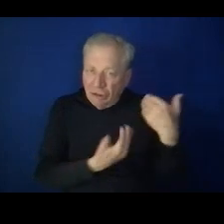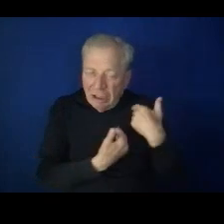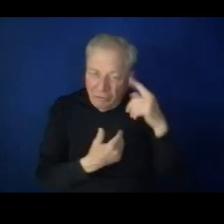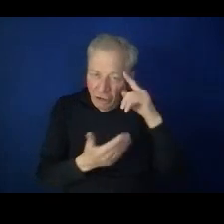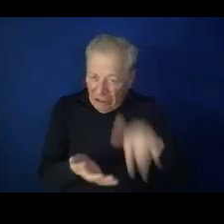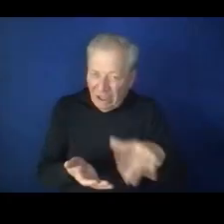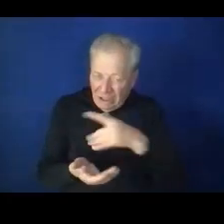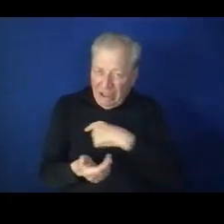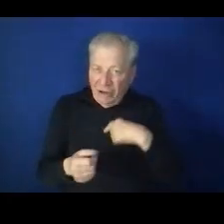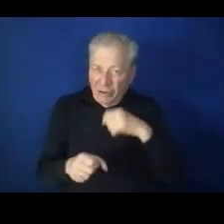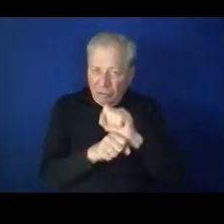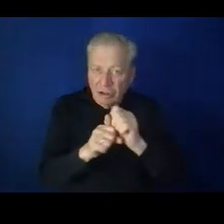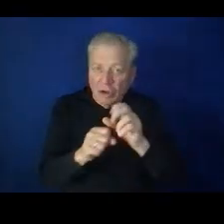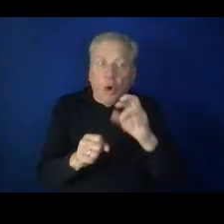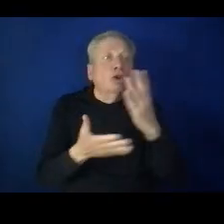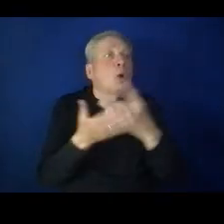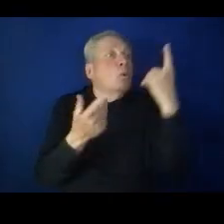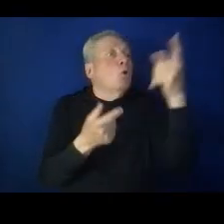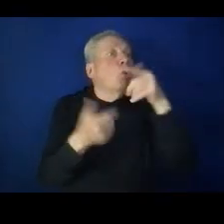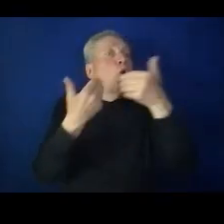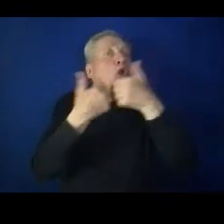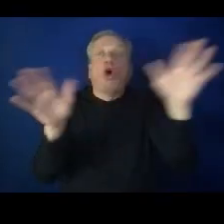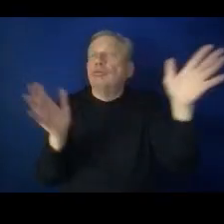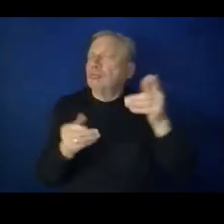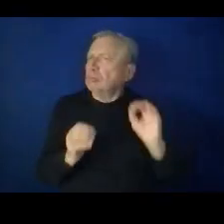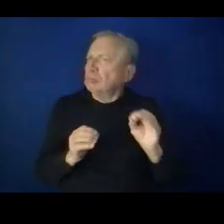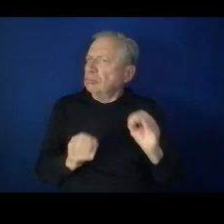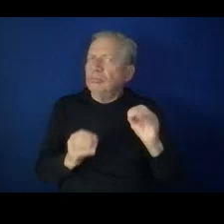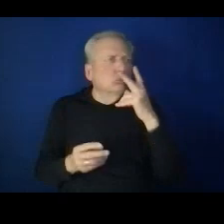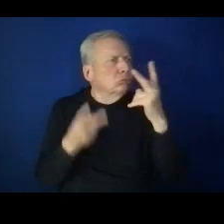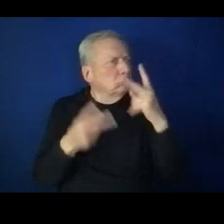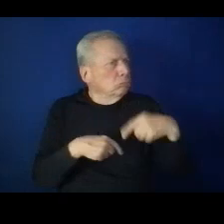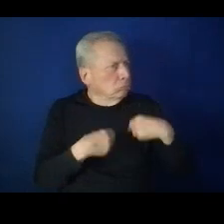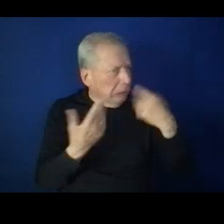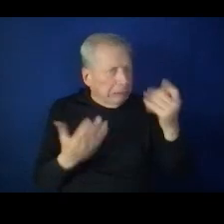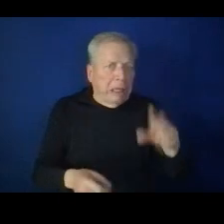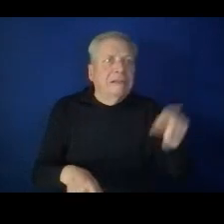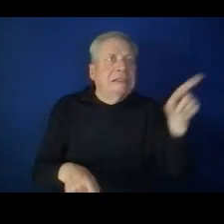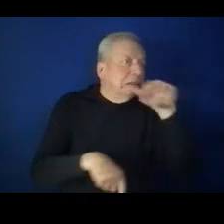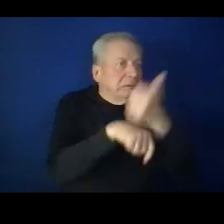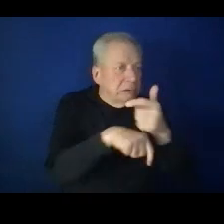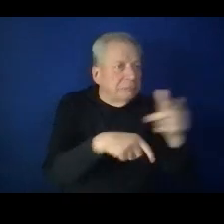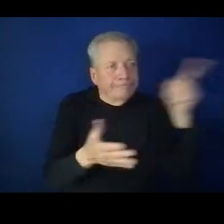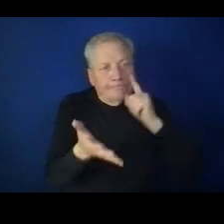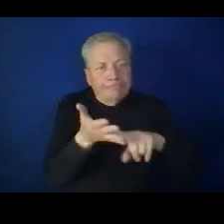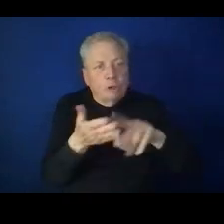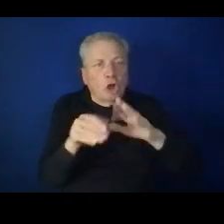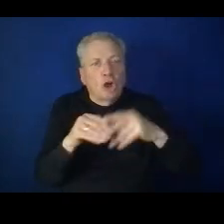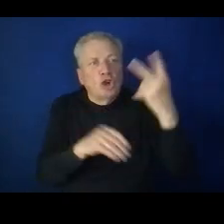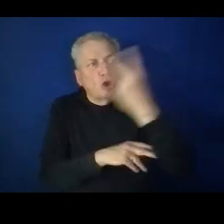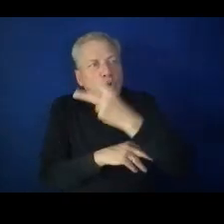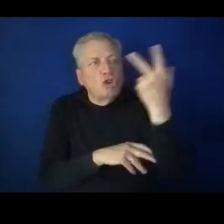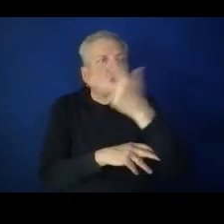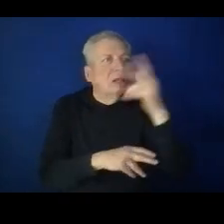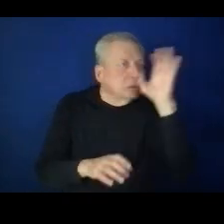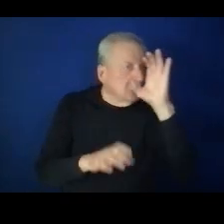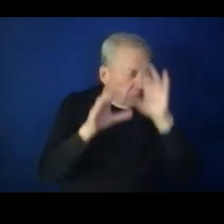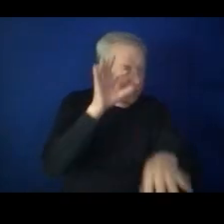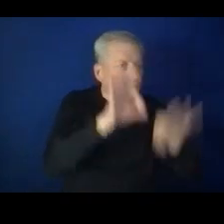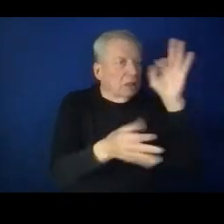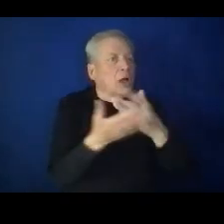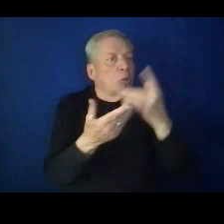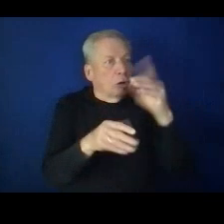lost well overdue in the backcountry, and we set out on 2 to 3 days of trying to find someone and bring